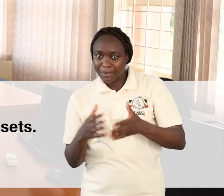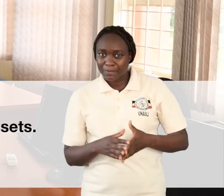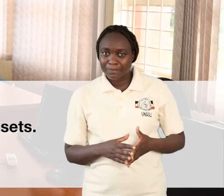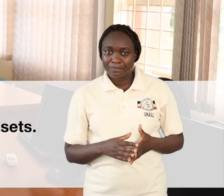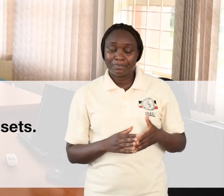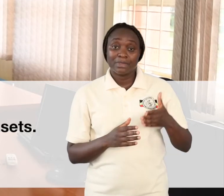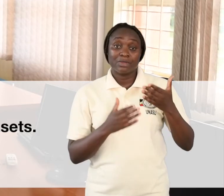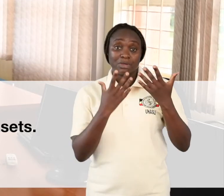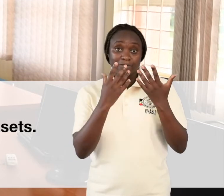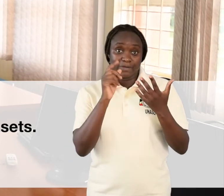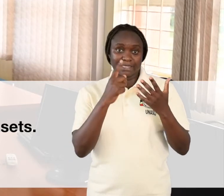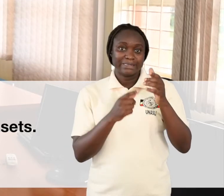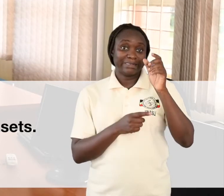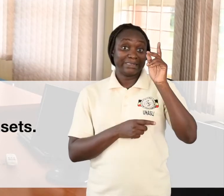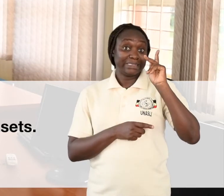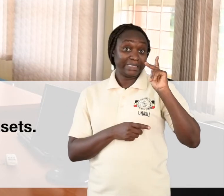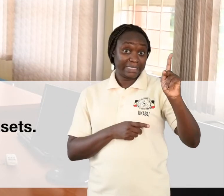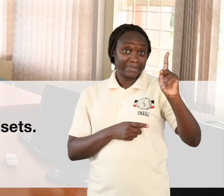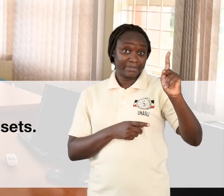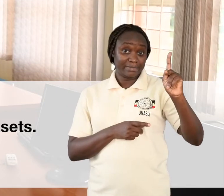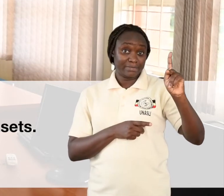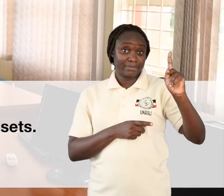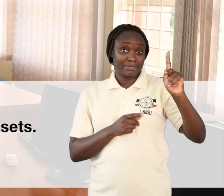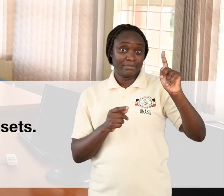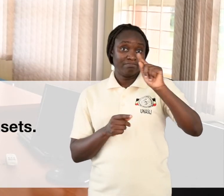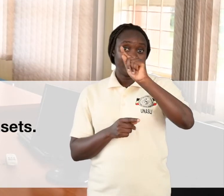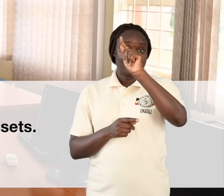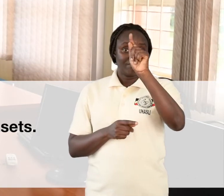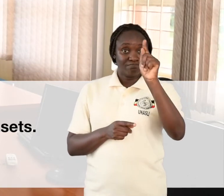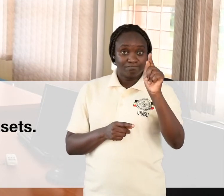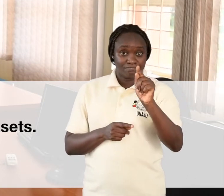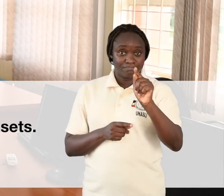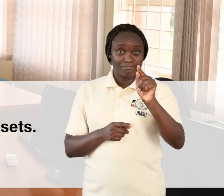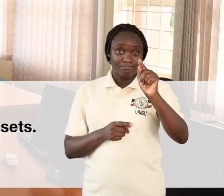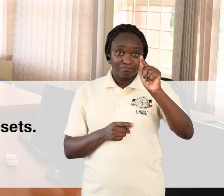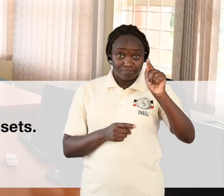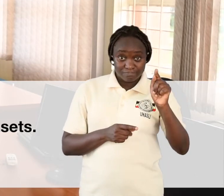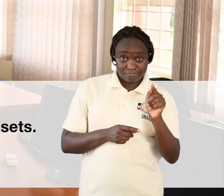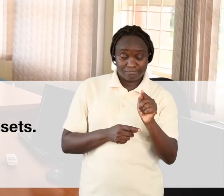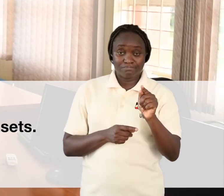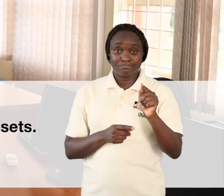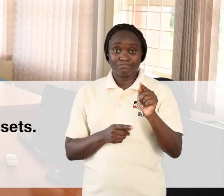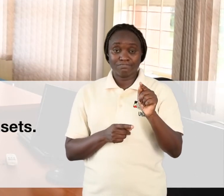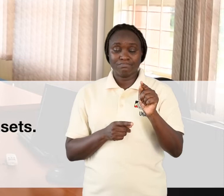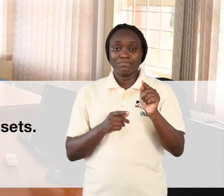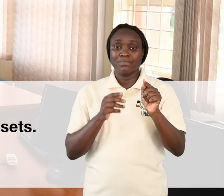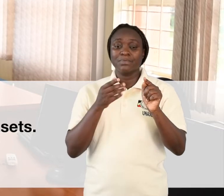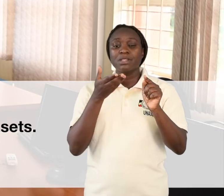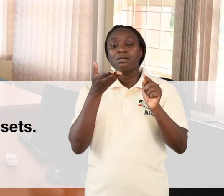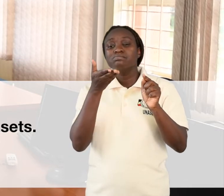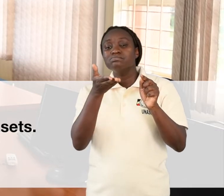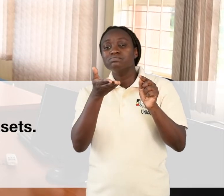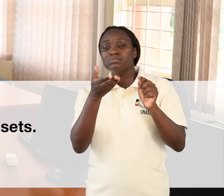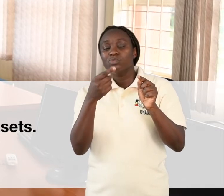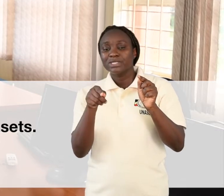Set K equals to elements, so you open the curly brackets and put there